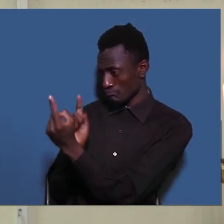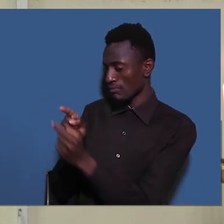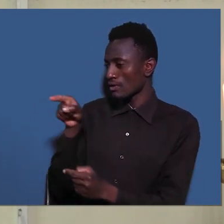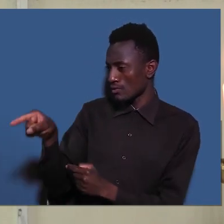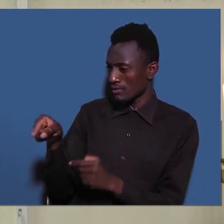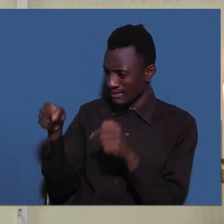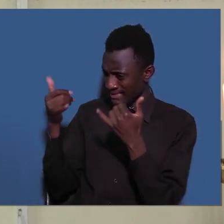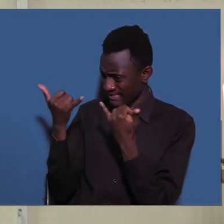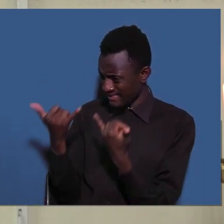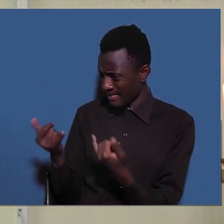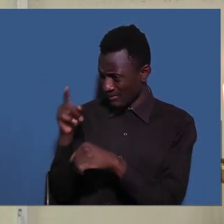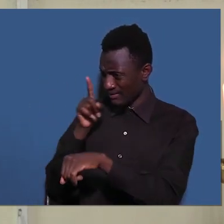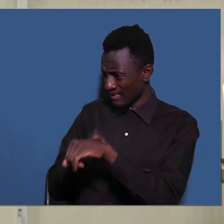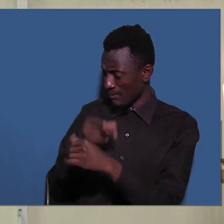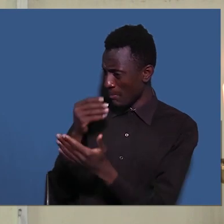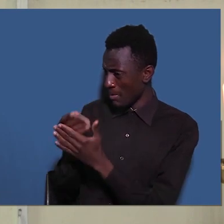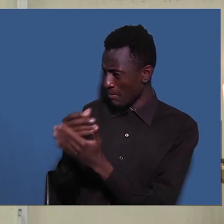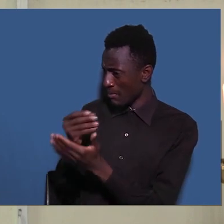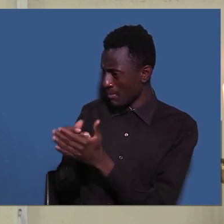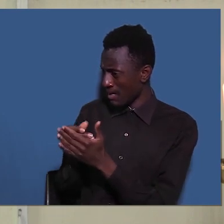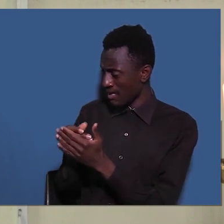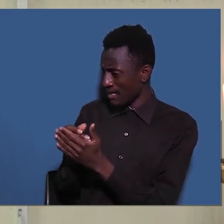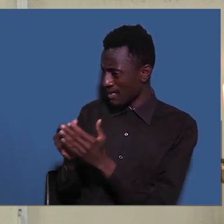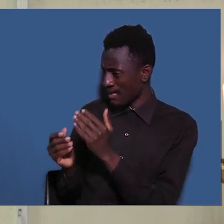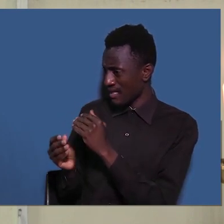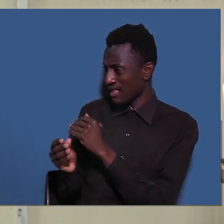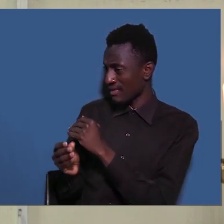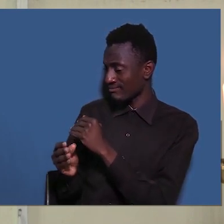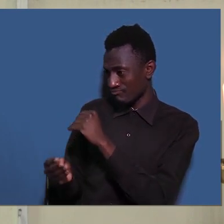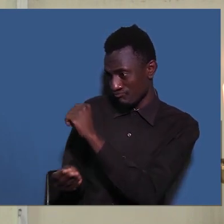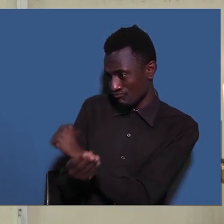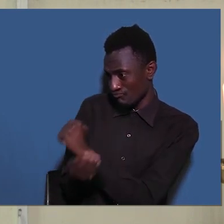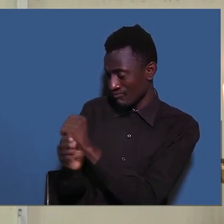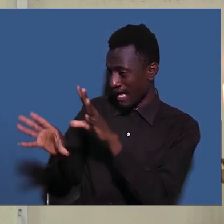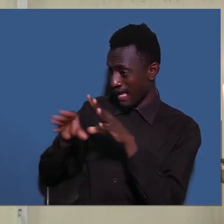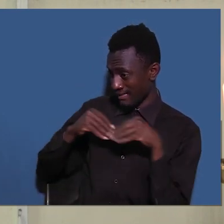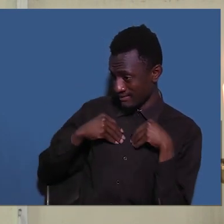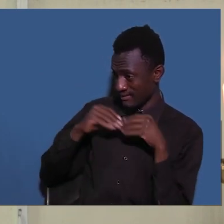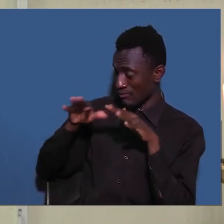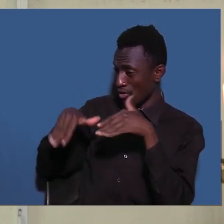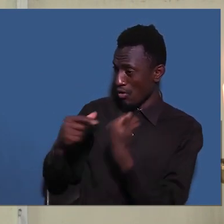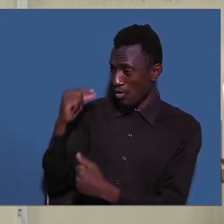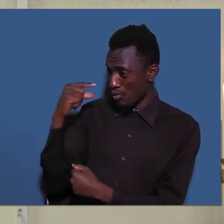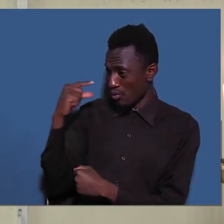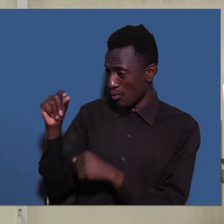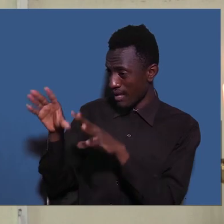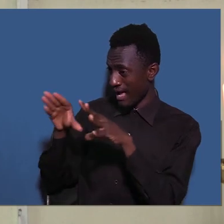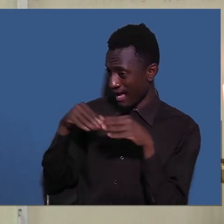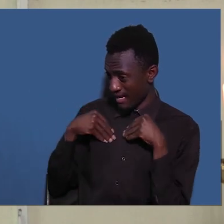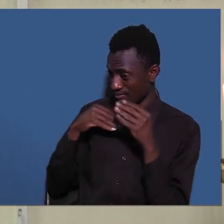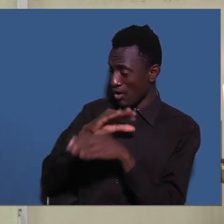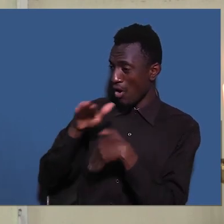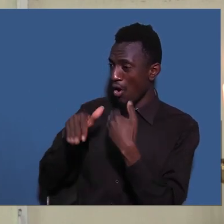to take money or to accept clothes, olive groves,